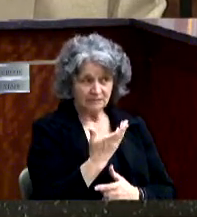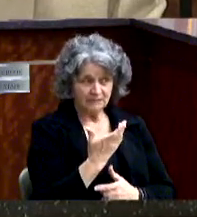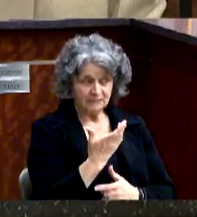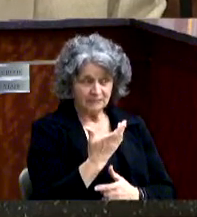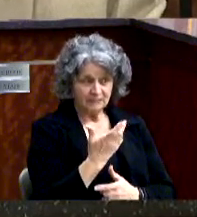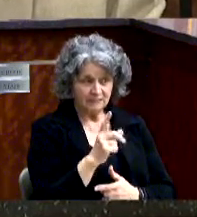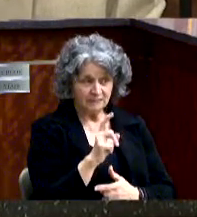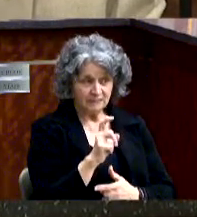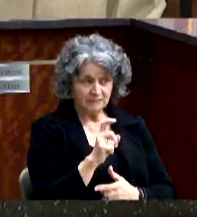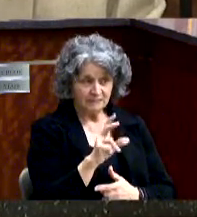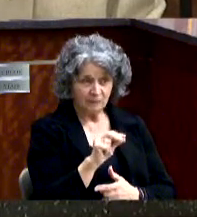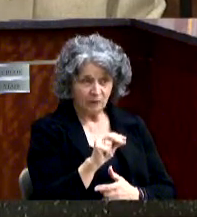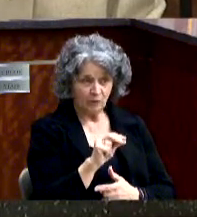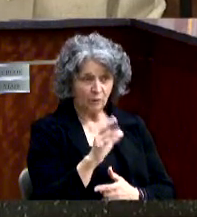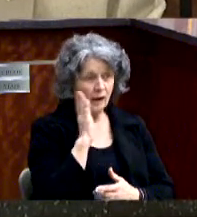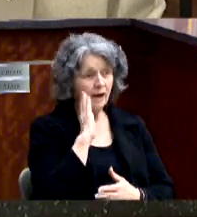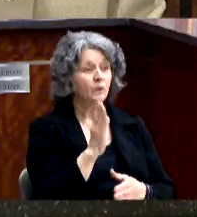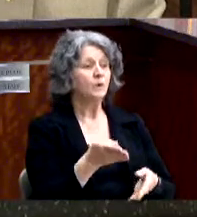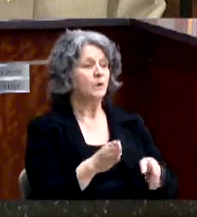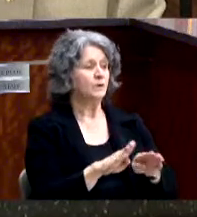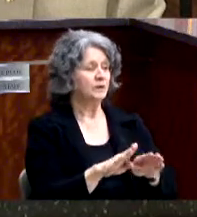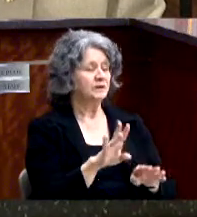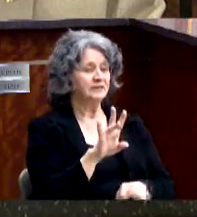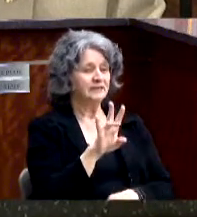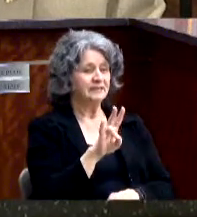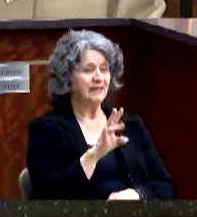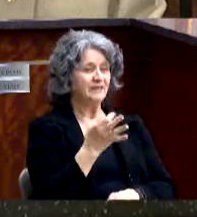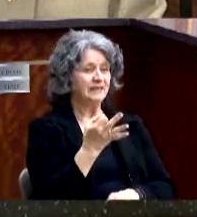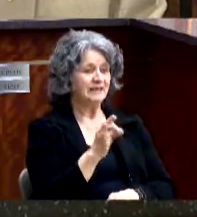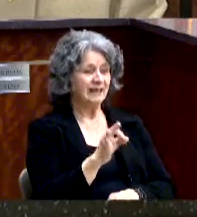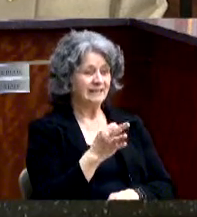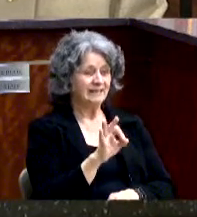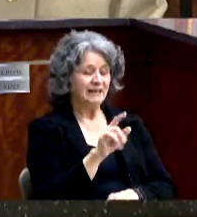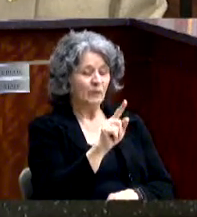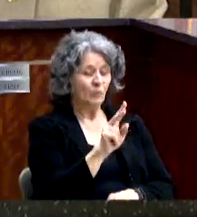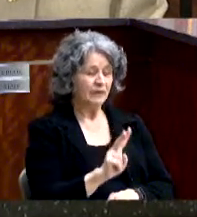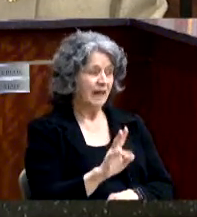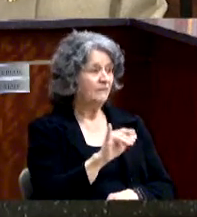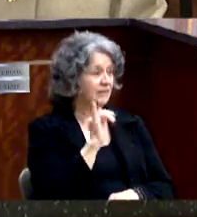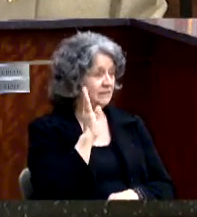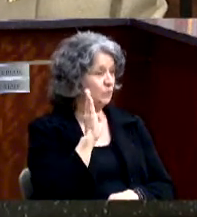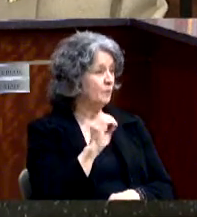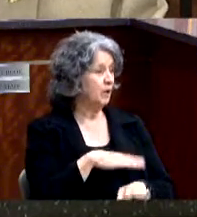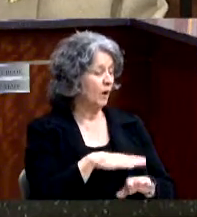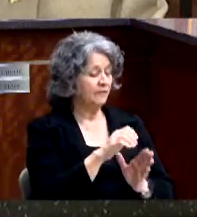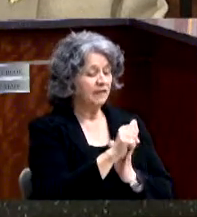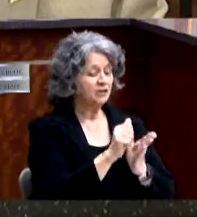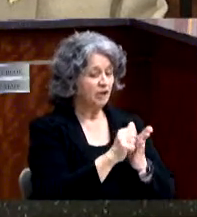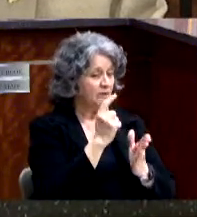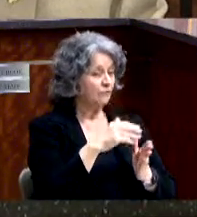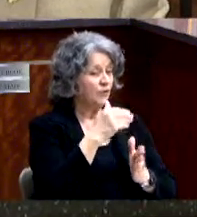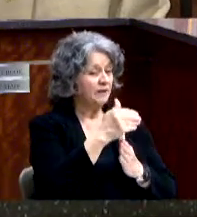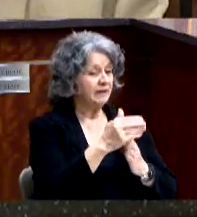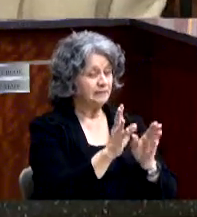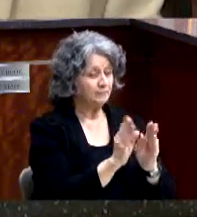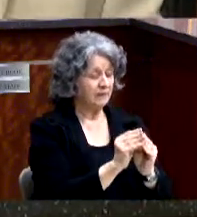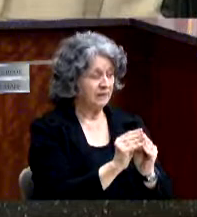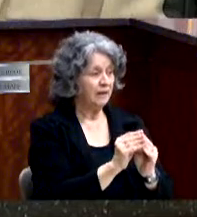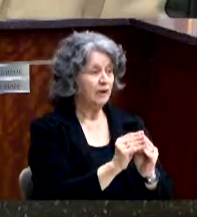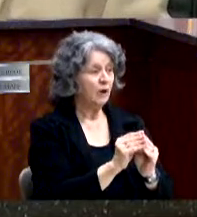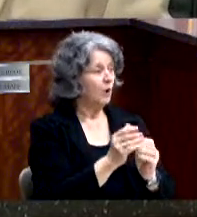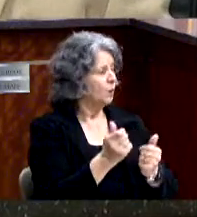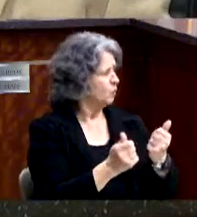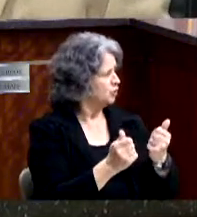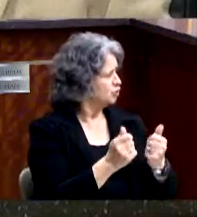Seeing no one, I'll close the public hearing at 7:19 And this will be on our agenda for the next meeting, which